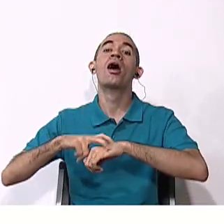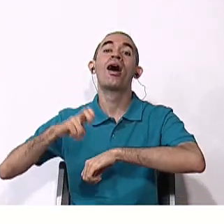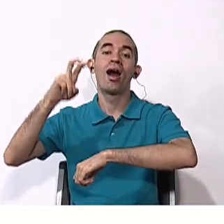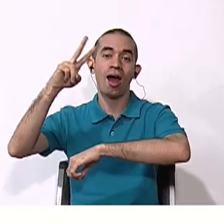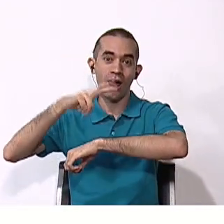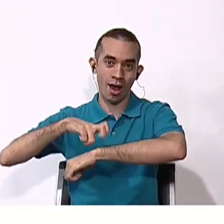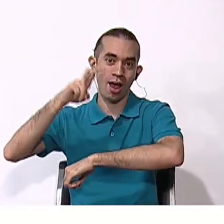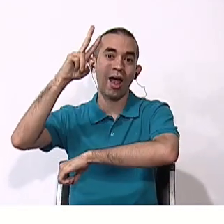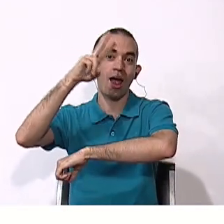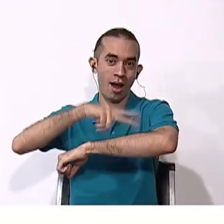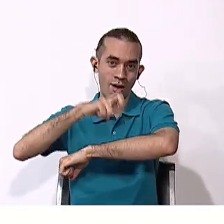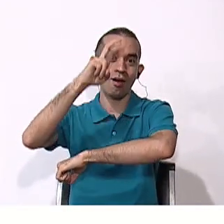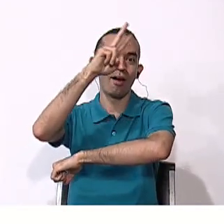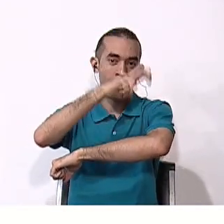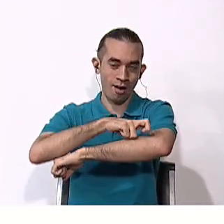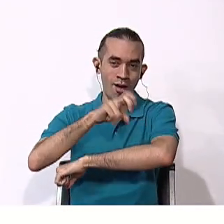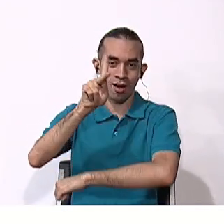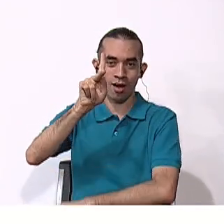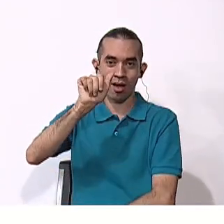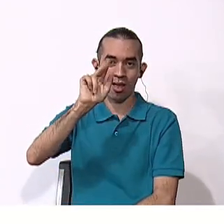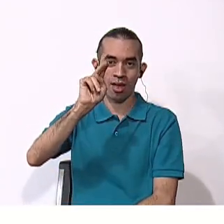Kangaroo.